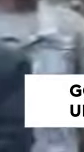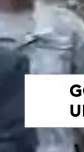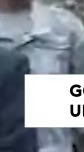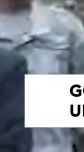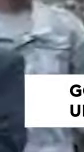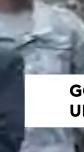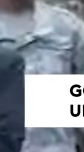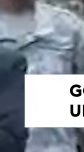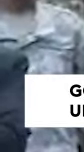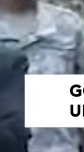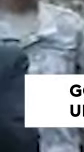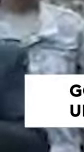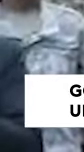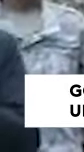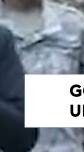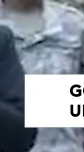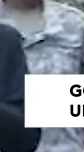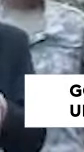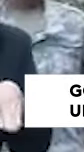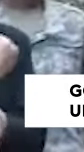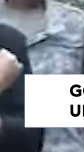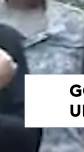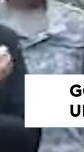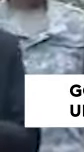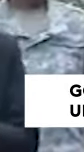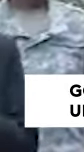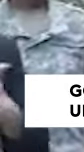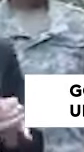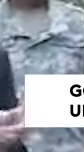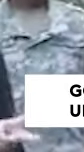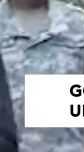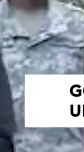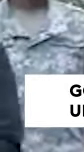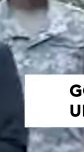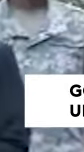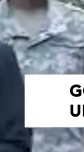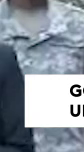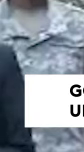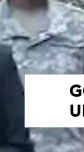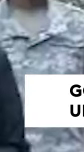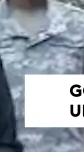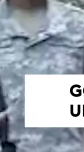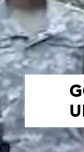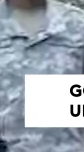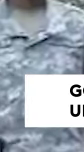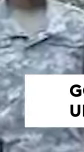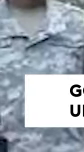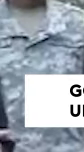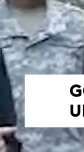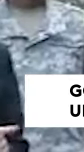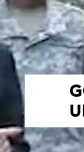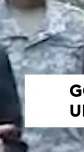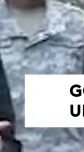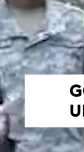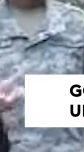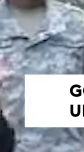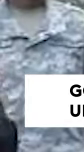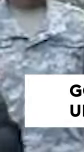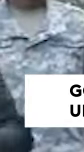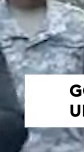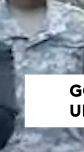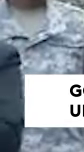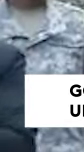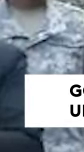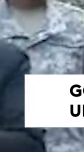this community. I'd also just remind potential looters that people, you never know what you're walking into. People have a right to defend